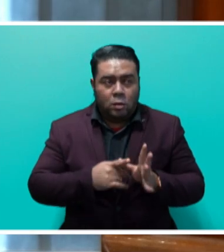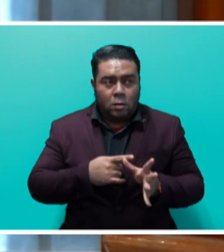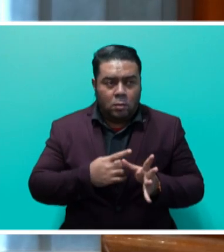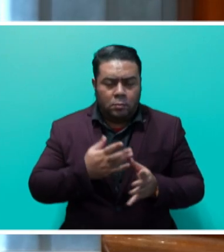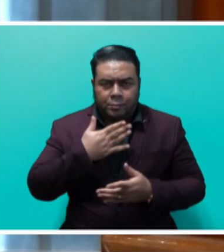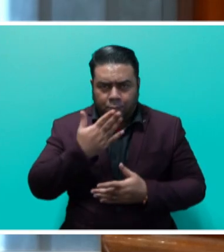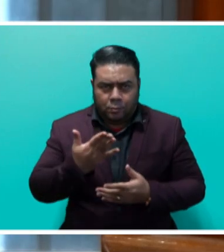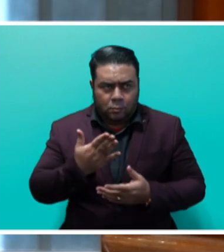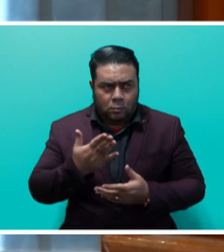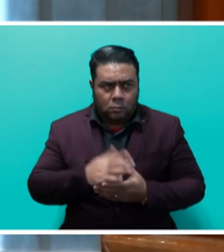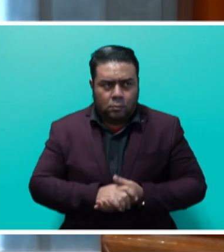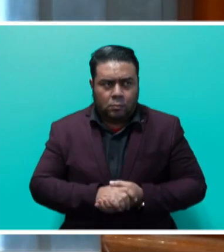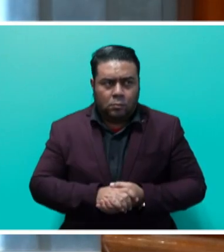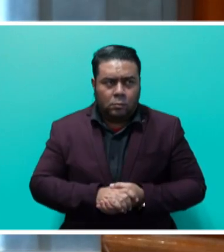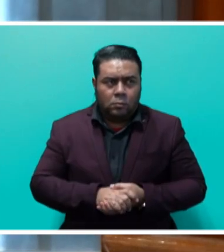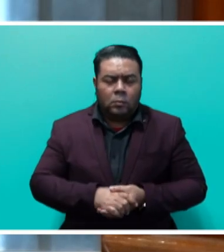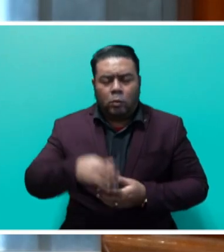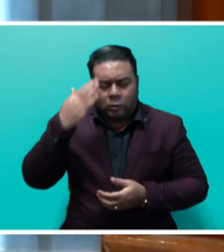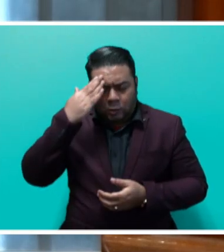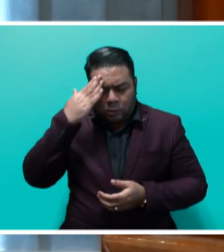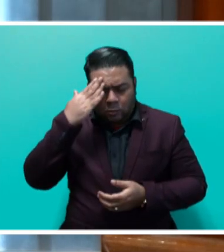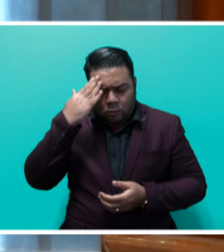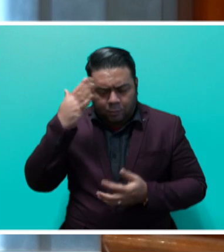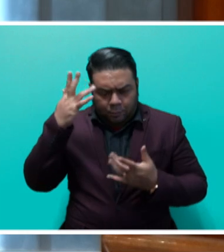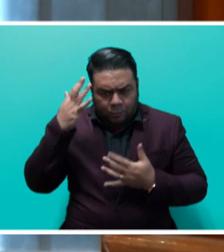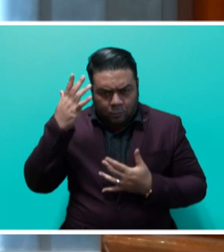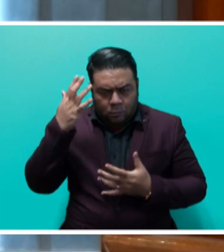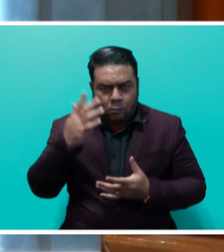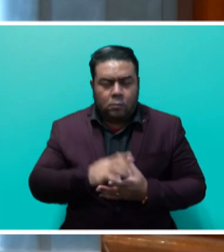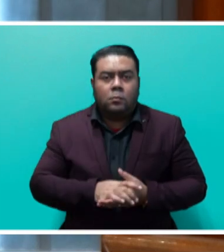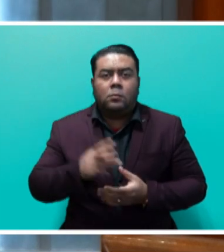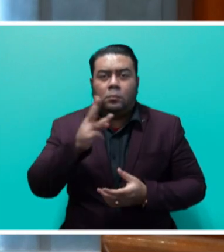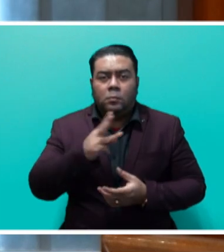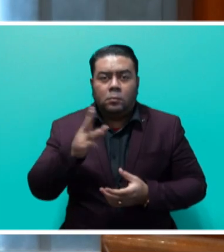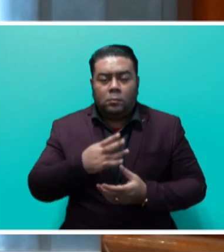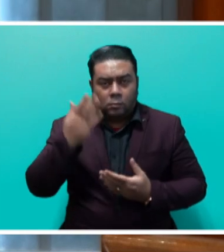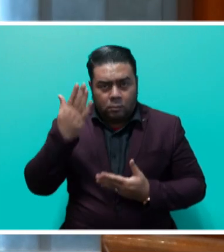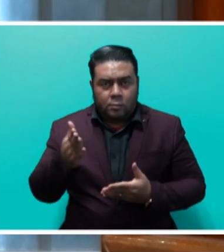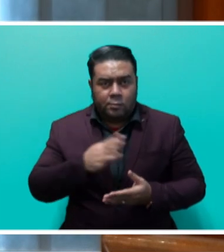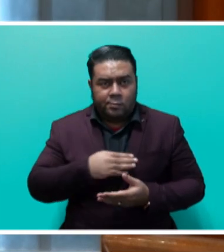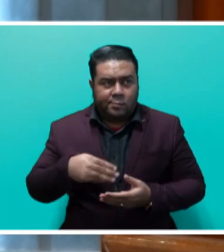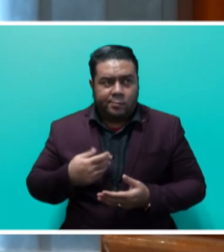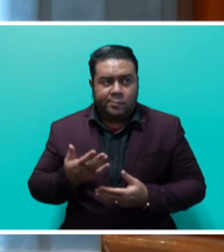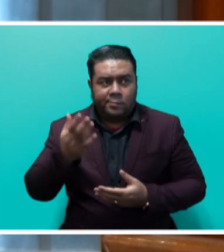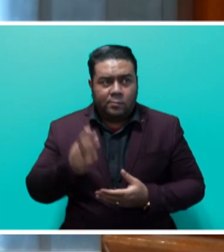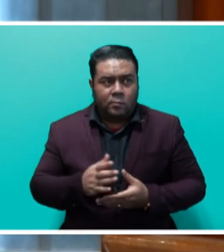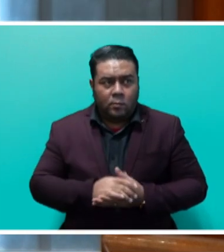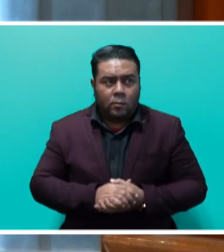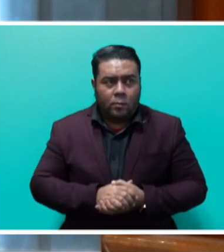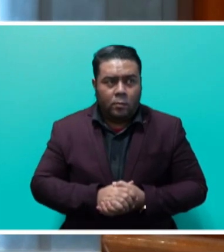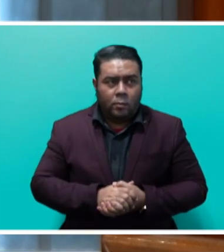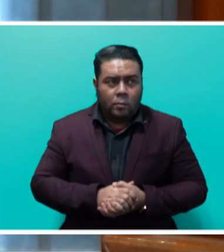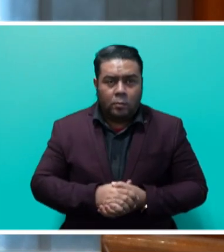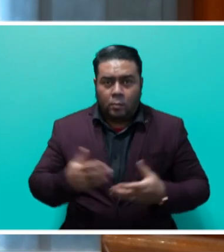was in deep thought when I was listening to the words of the Honourable Minister for Home Affairs and